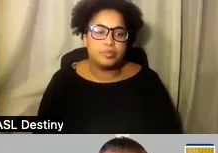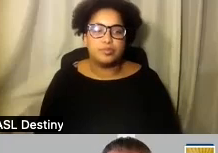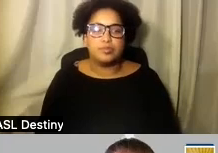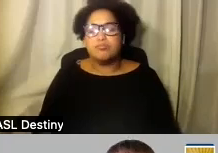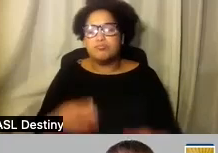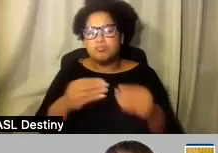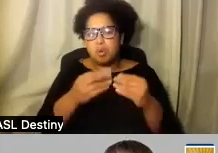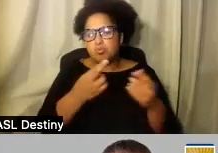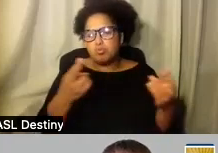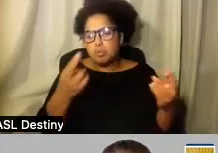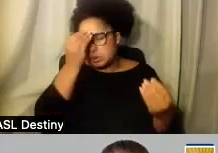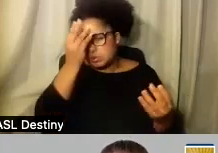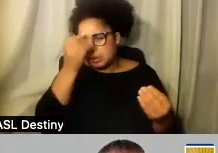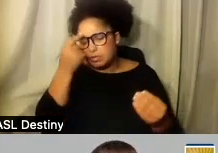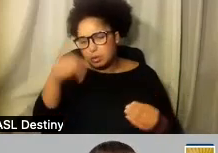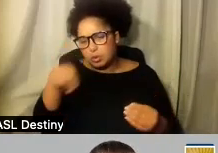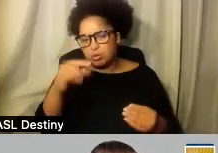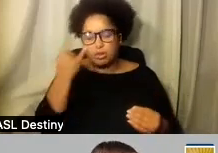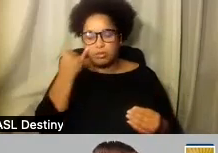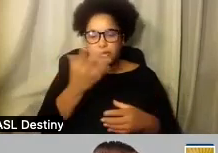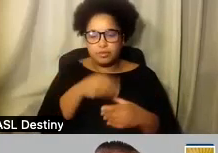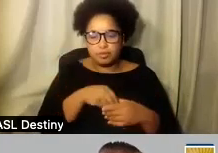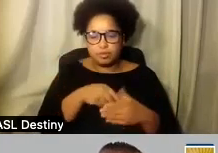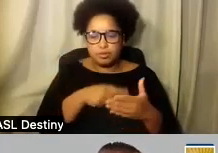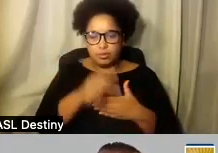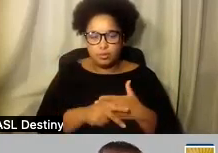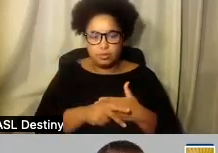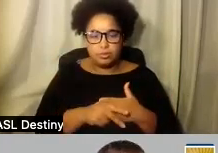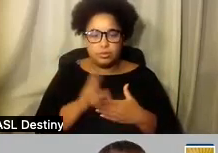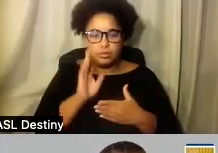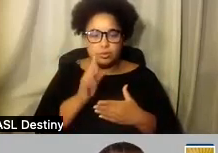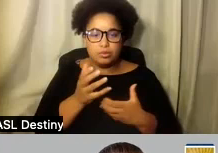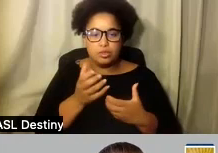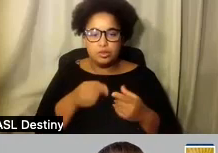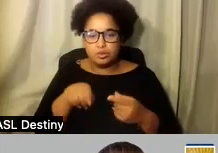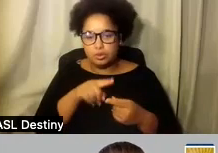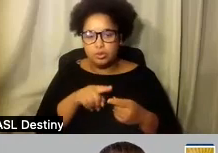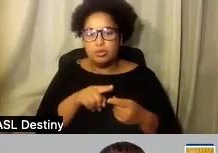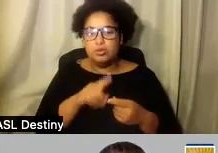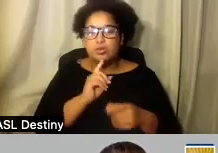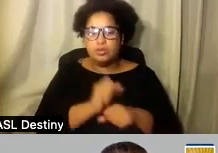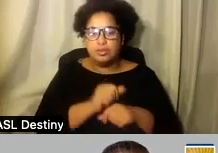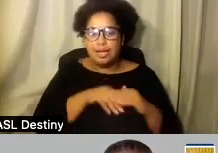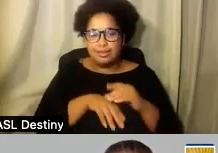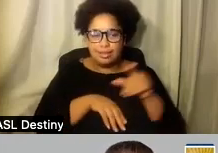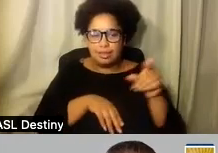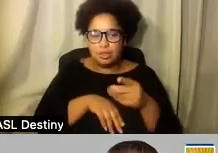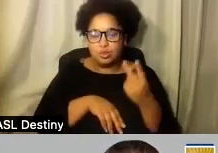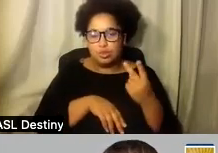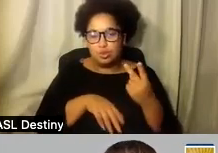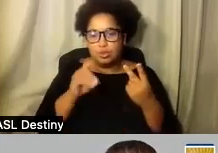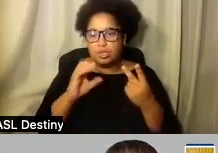resource information for you guys. If you get involved in the program, I'll want you to definitely have access to these documents